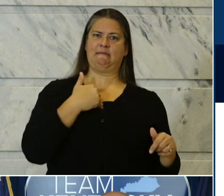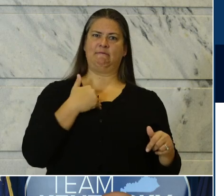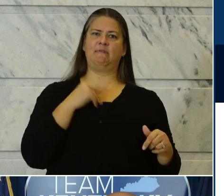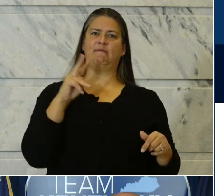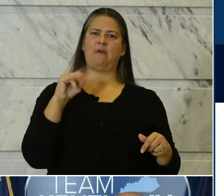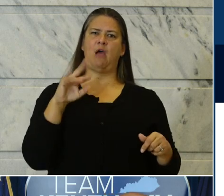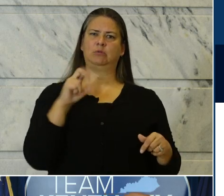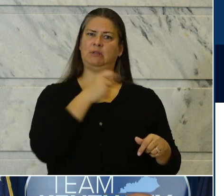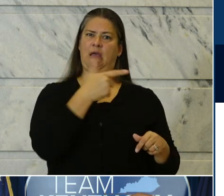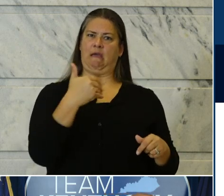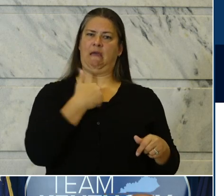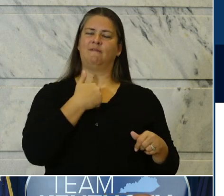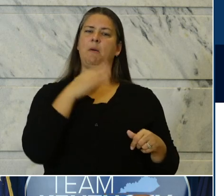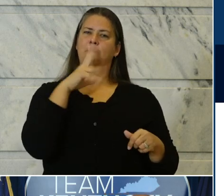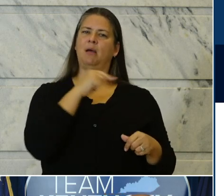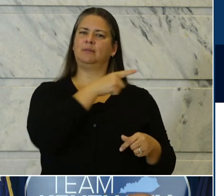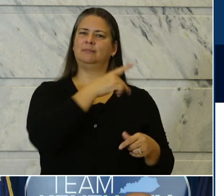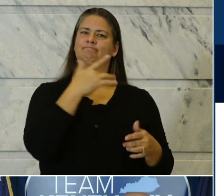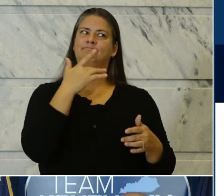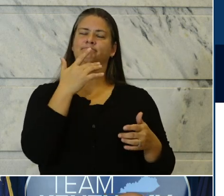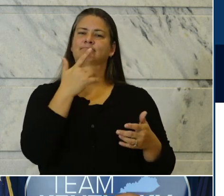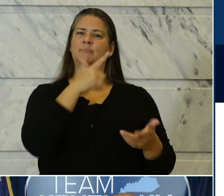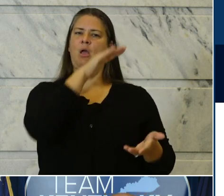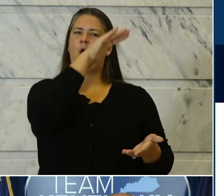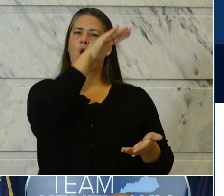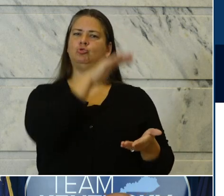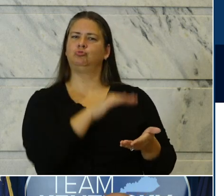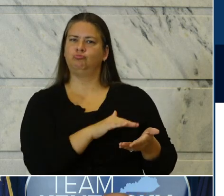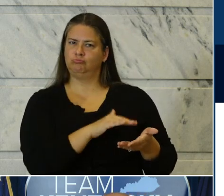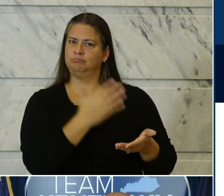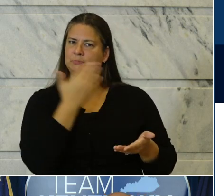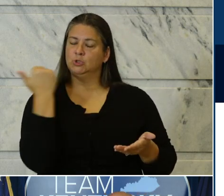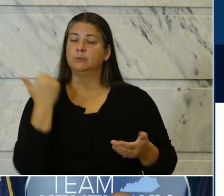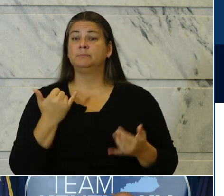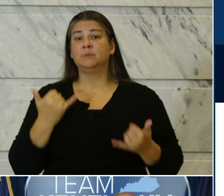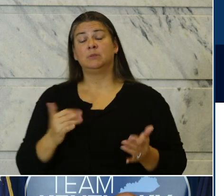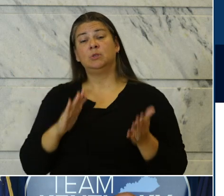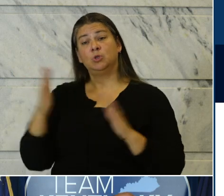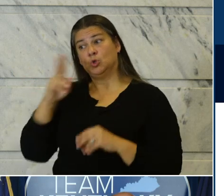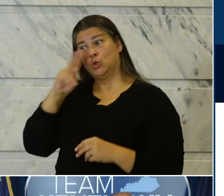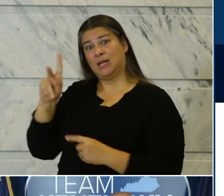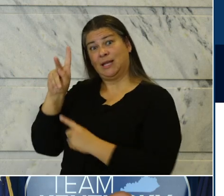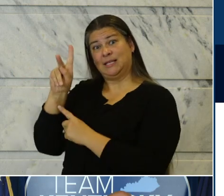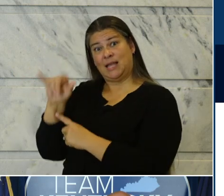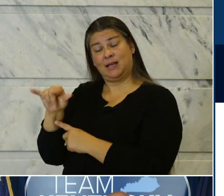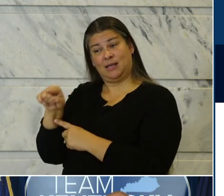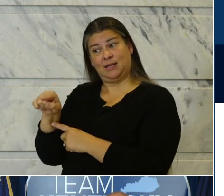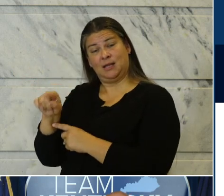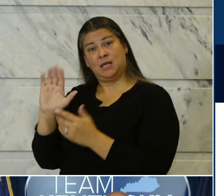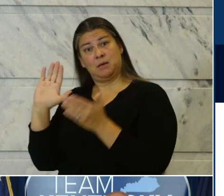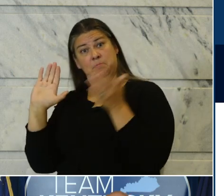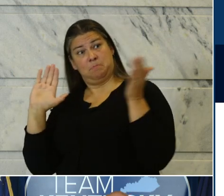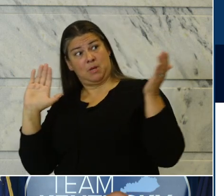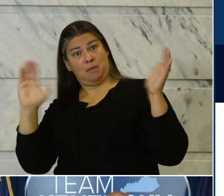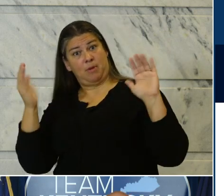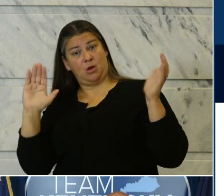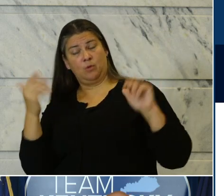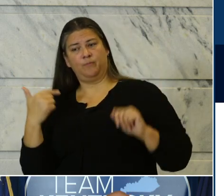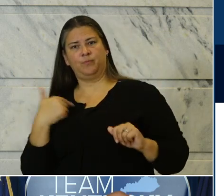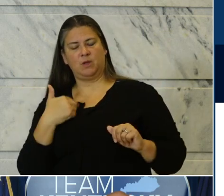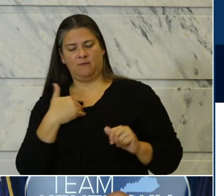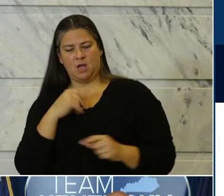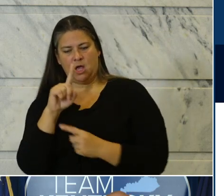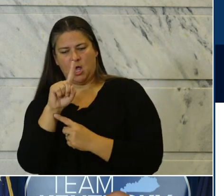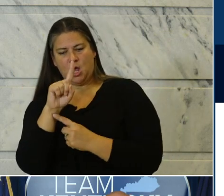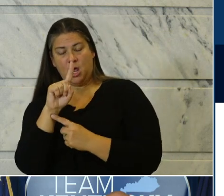more suppressed. If you look at Kentucky, we're at about 150 to now actually 160 new cases